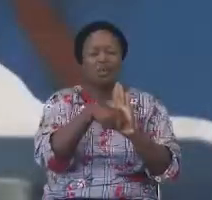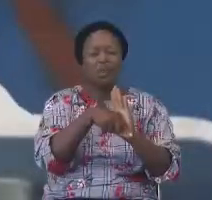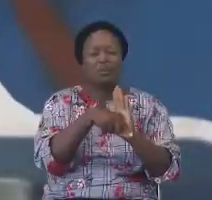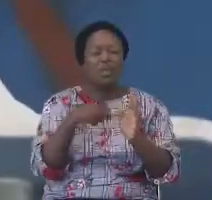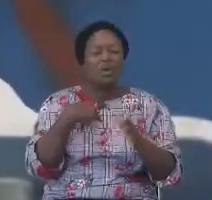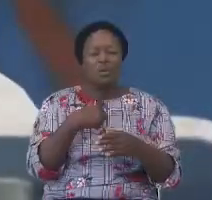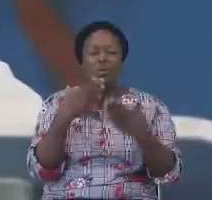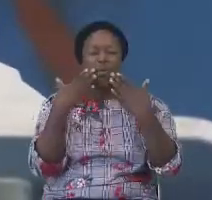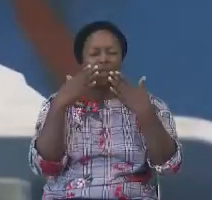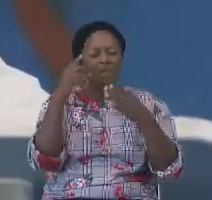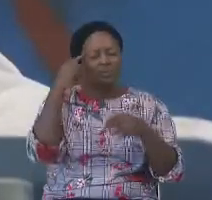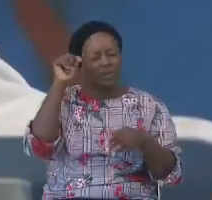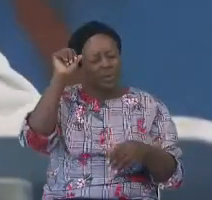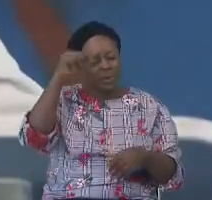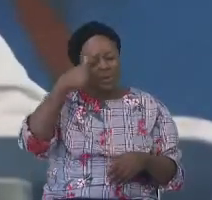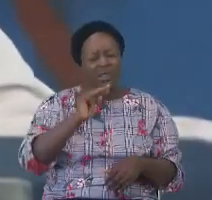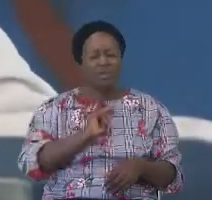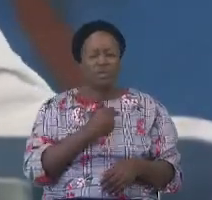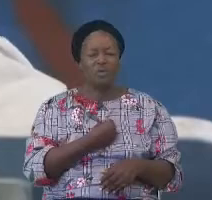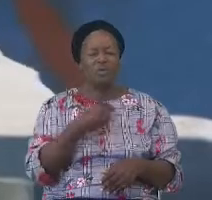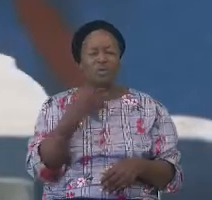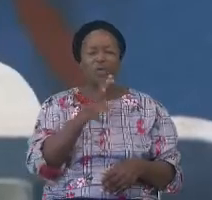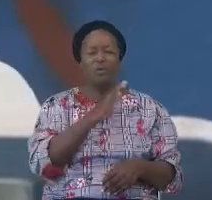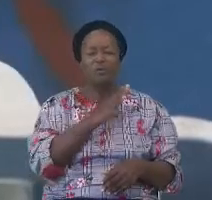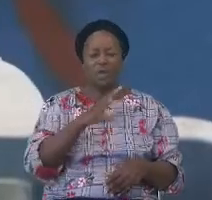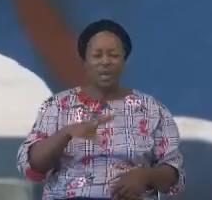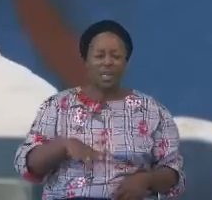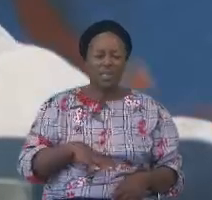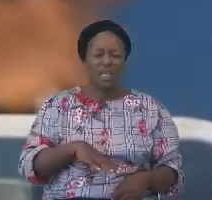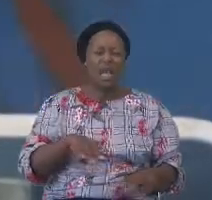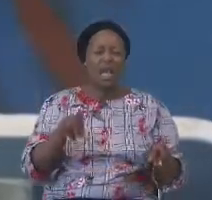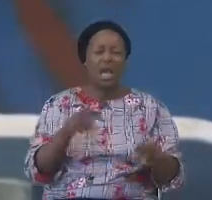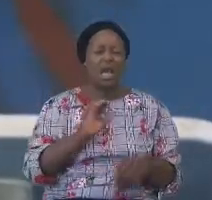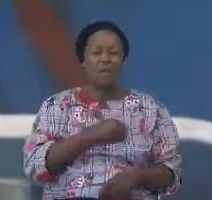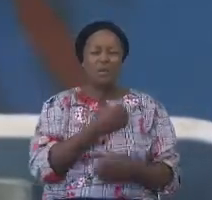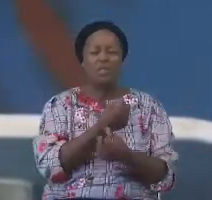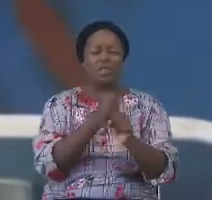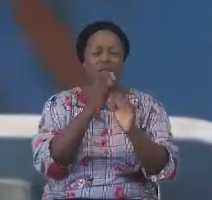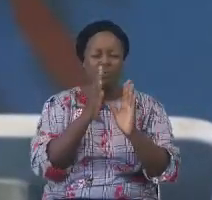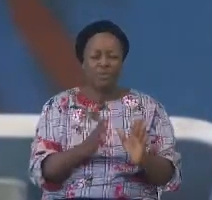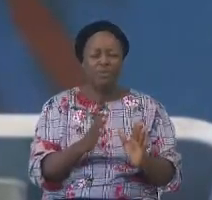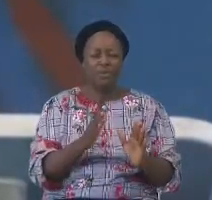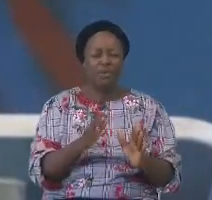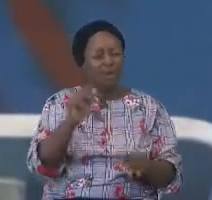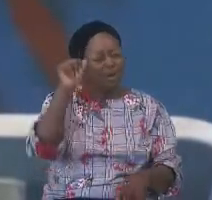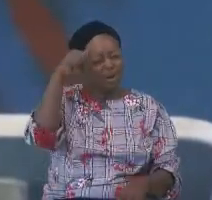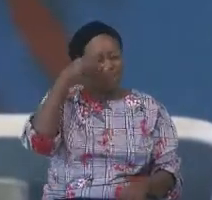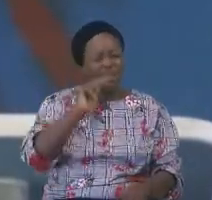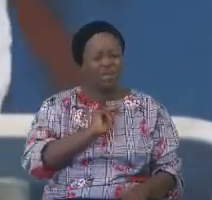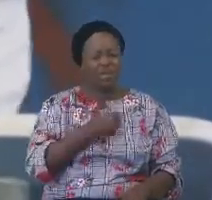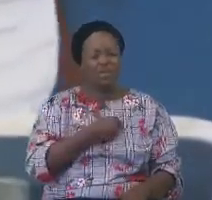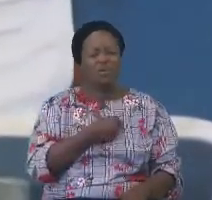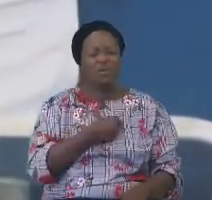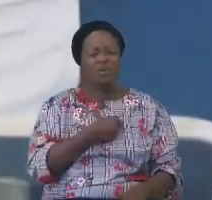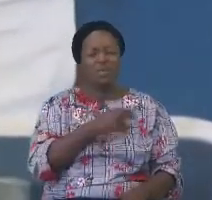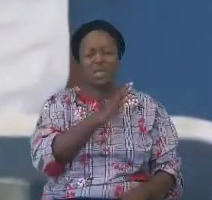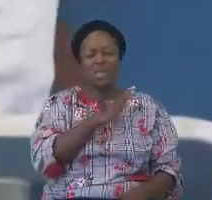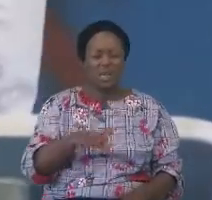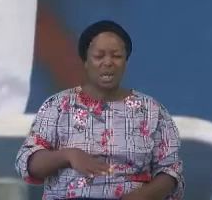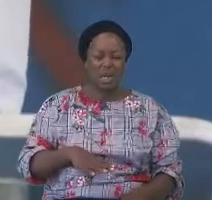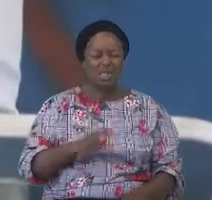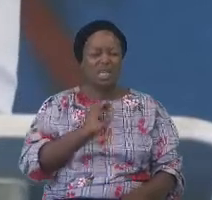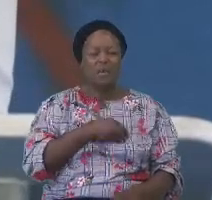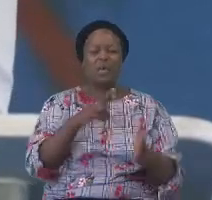father we thank you for this hour thank you for reminding us of christ a